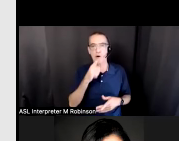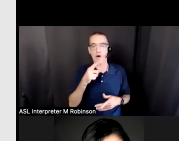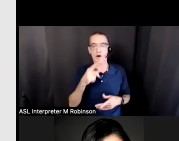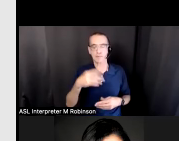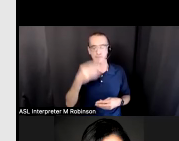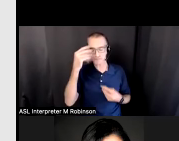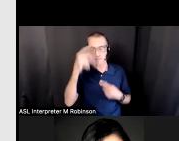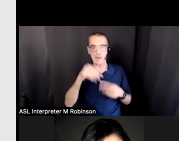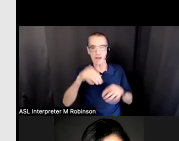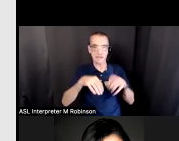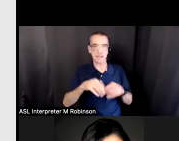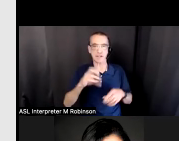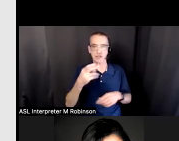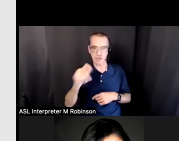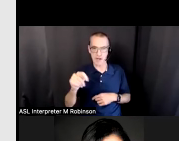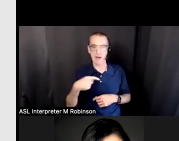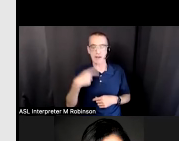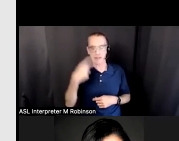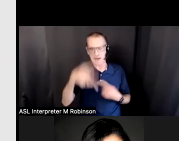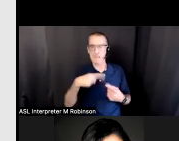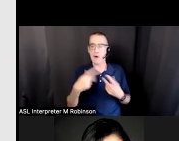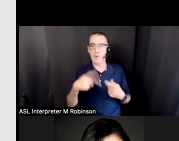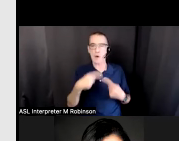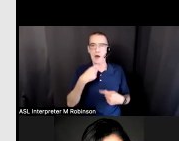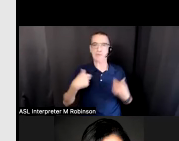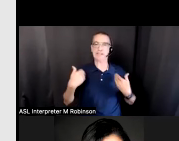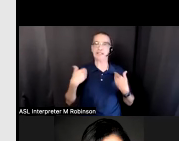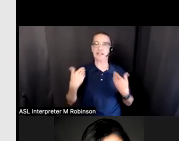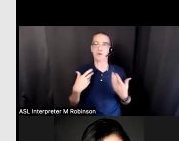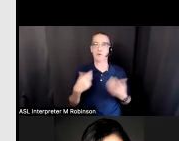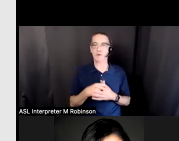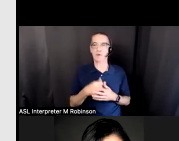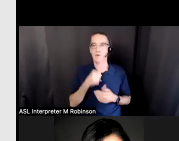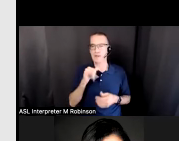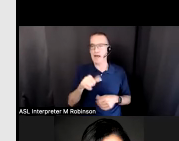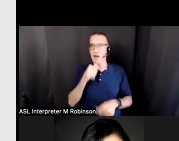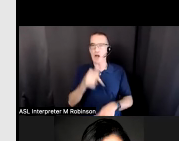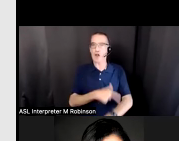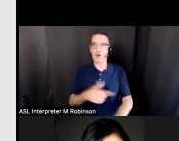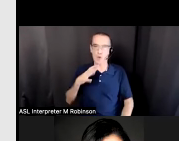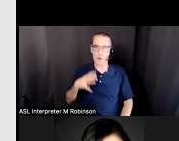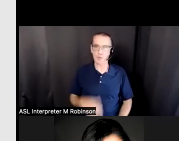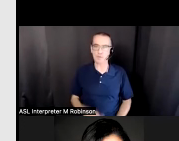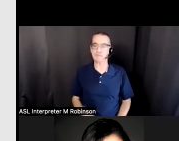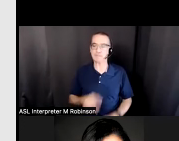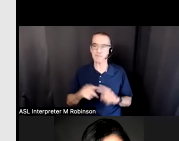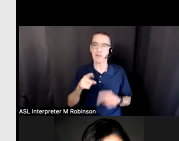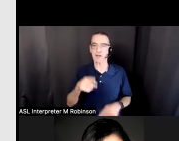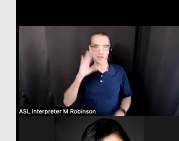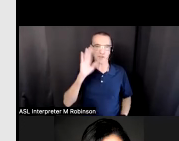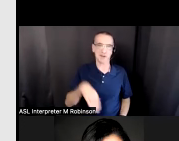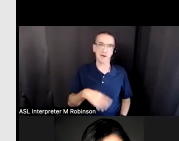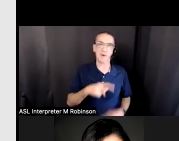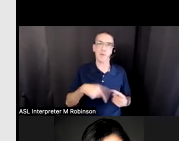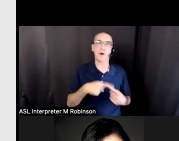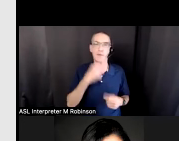in the chat, I think about, when I was a teenager, which wasn't that long ago. But when I